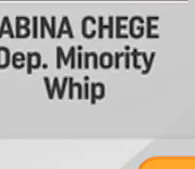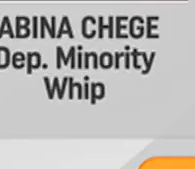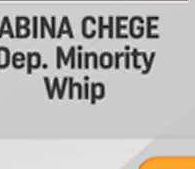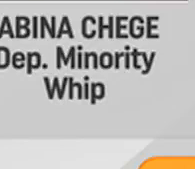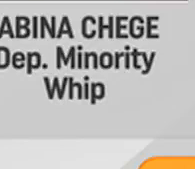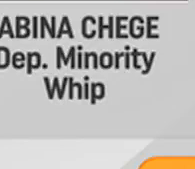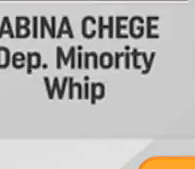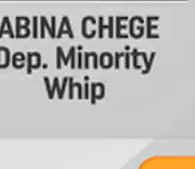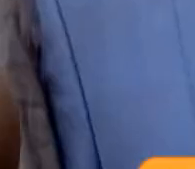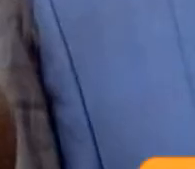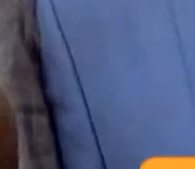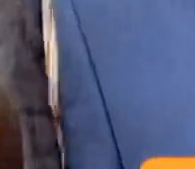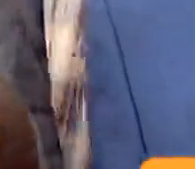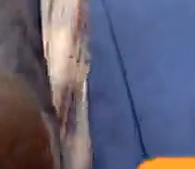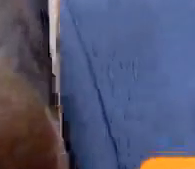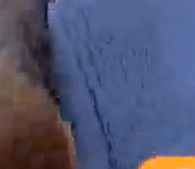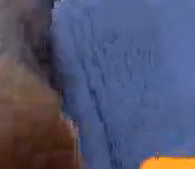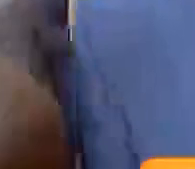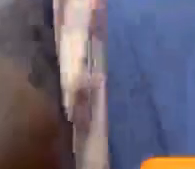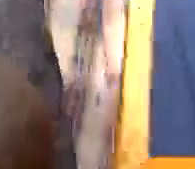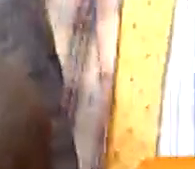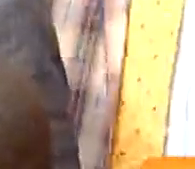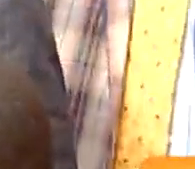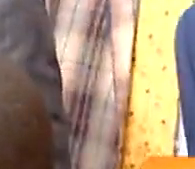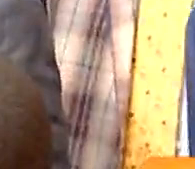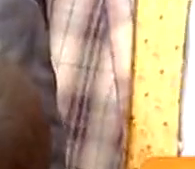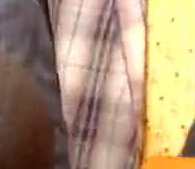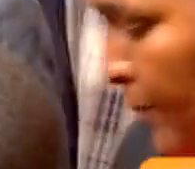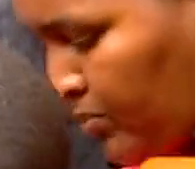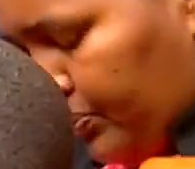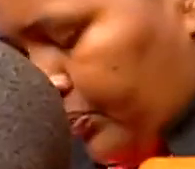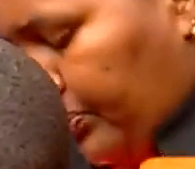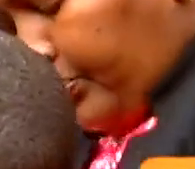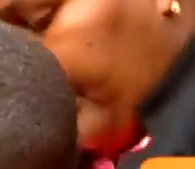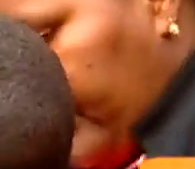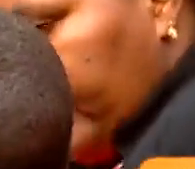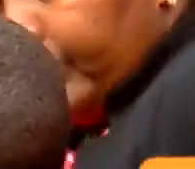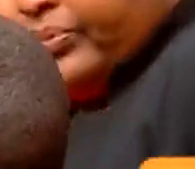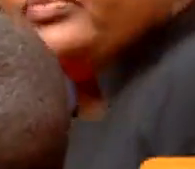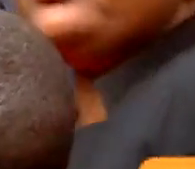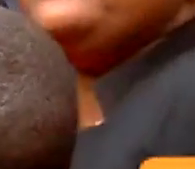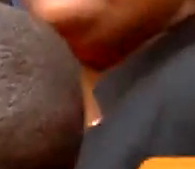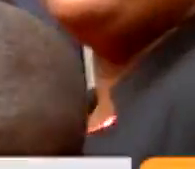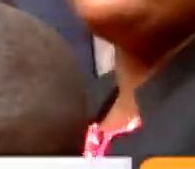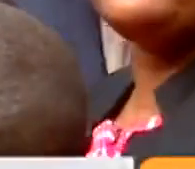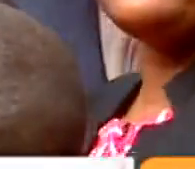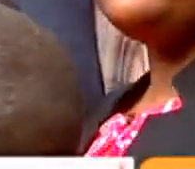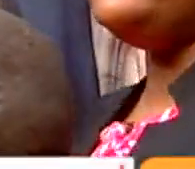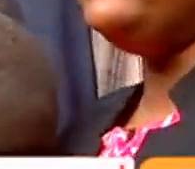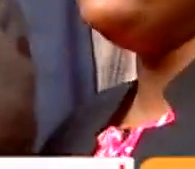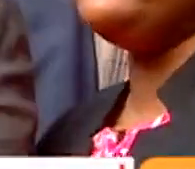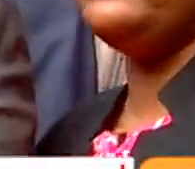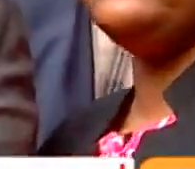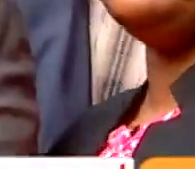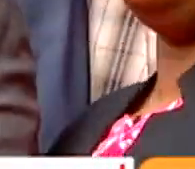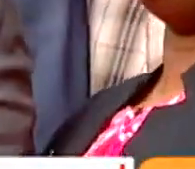protested Wetangula's ruling. This is the capture of parliament by the executive. It has begun. It is for the first time a speaker in